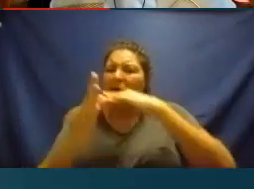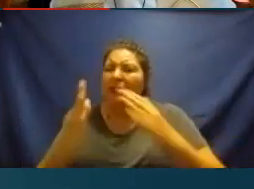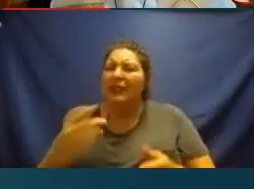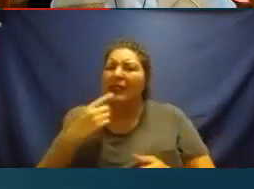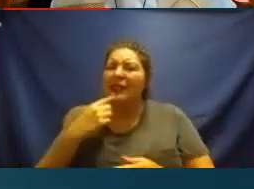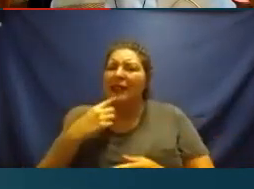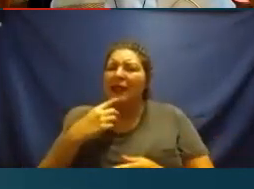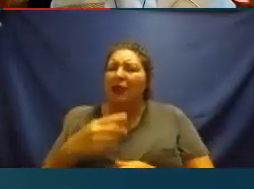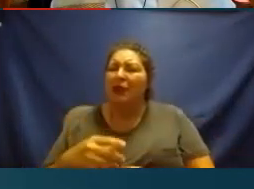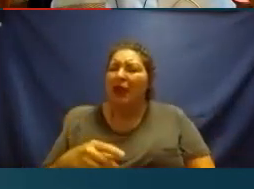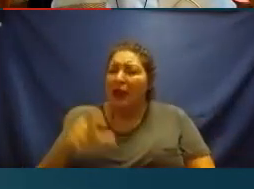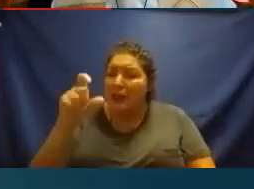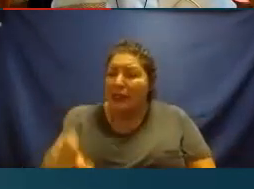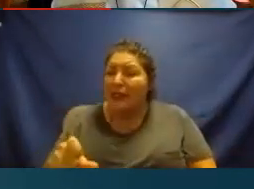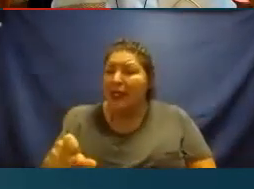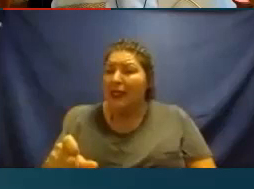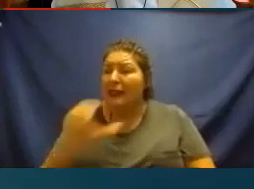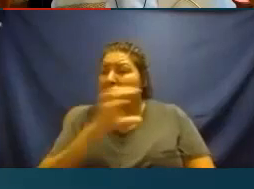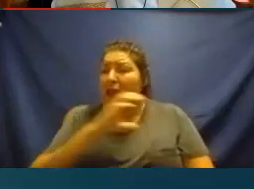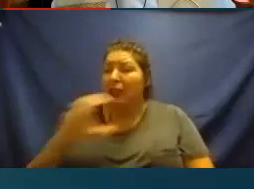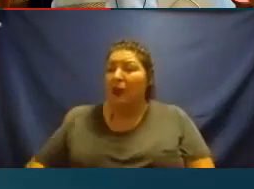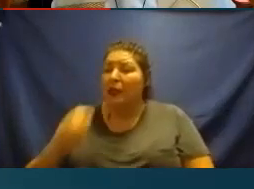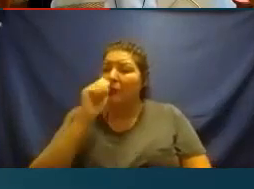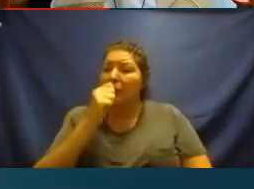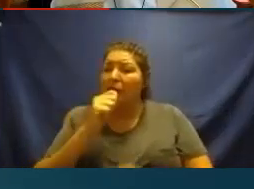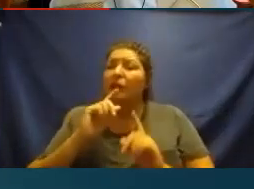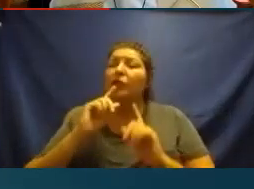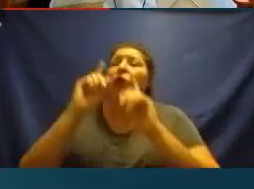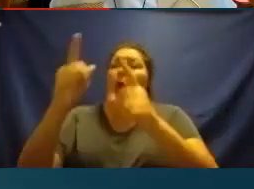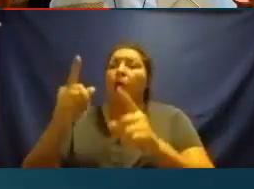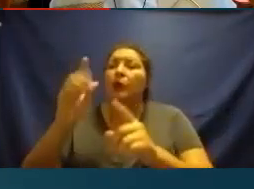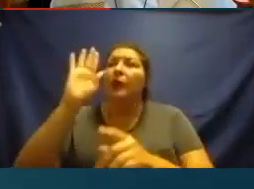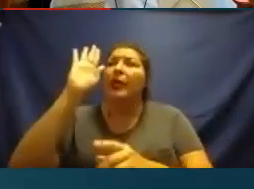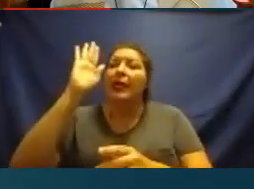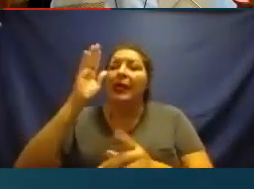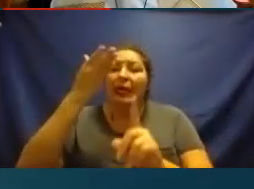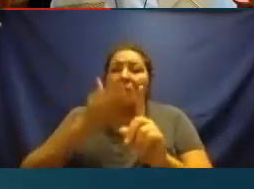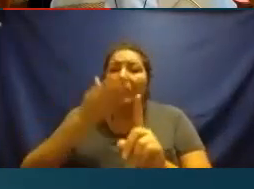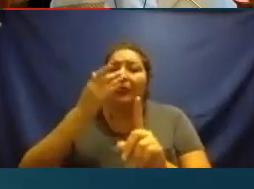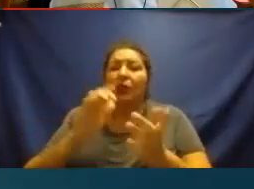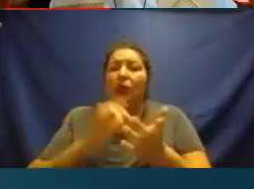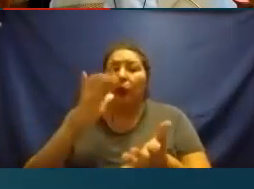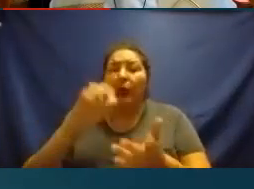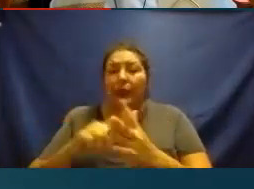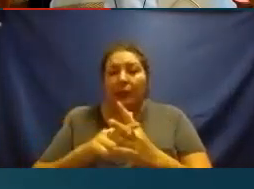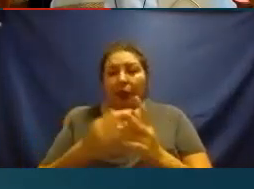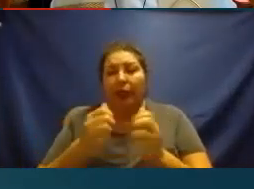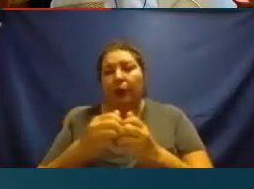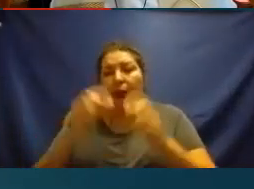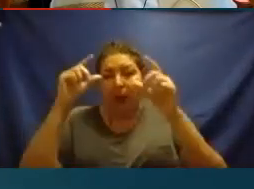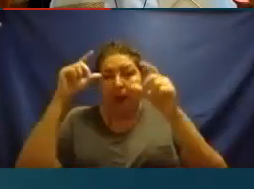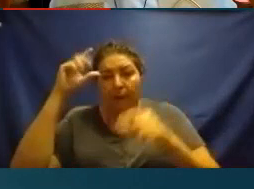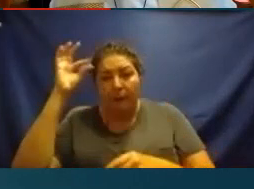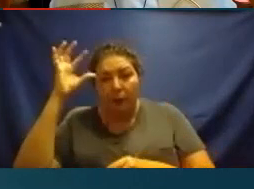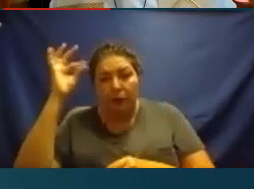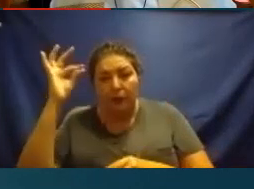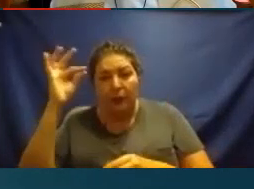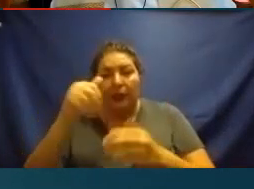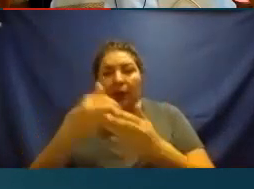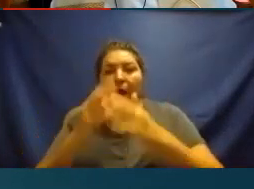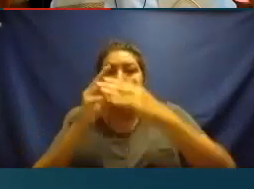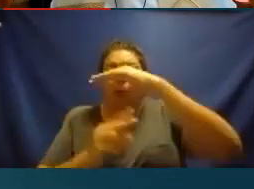should suffer these things and enter into his glory? And beginning with Moses and all the prophets, he interpreted to